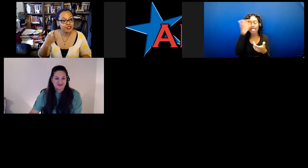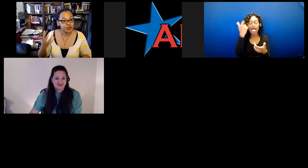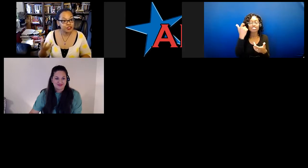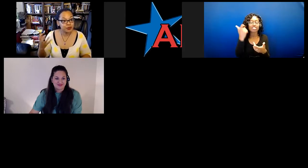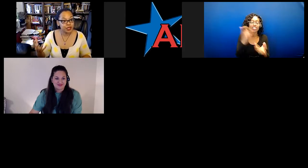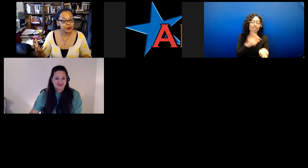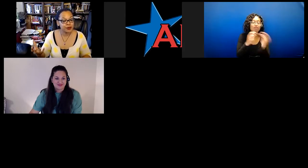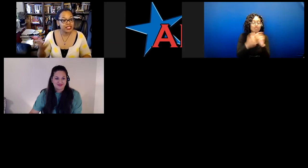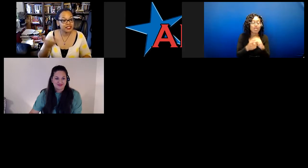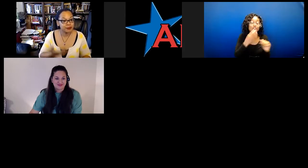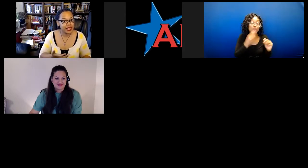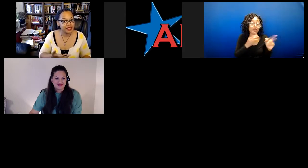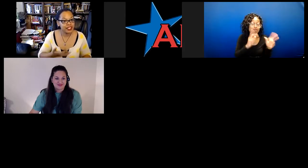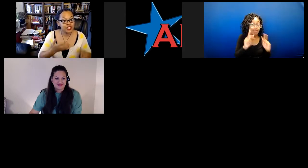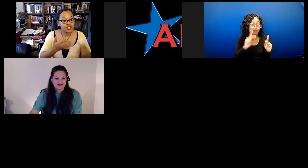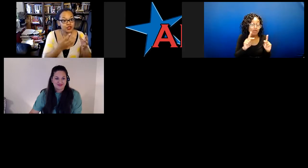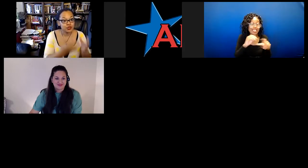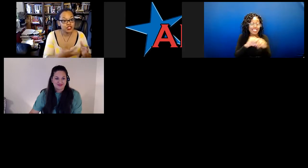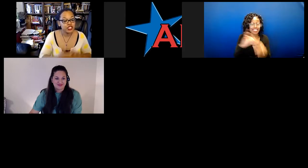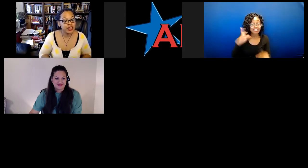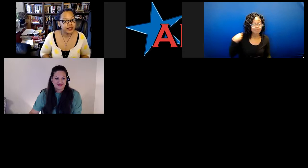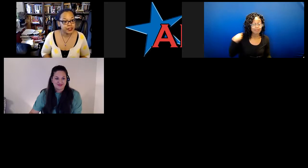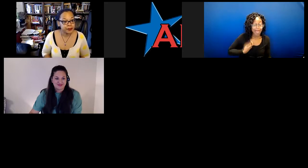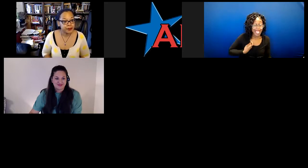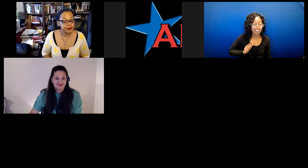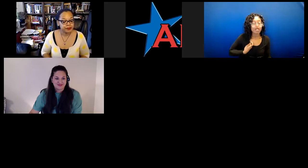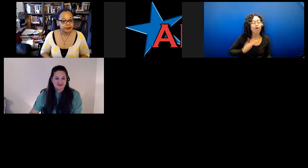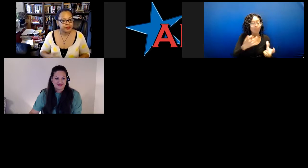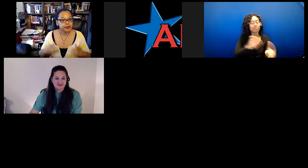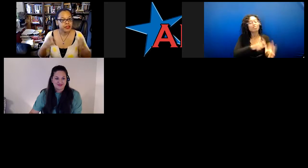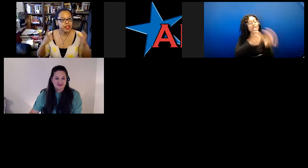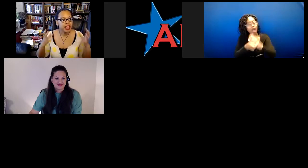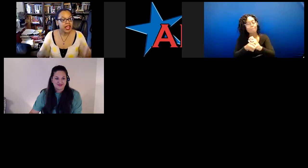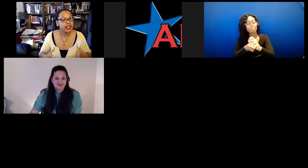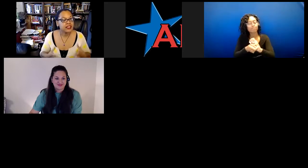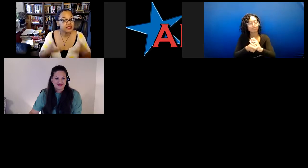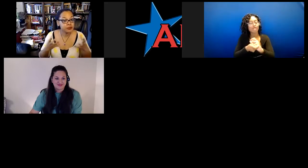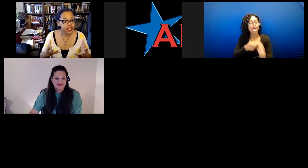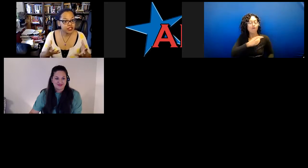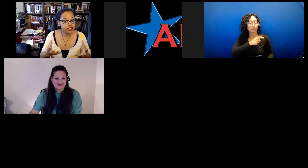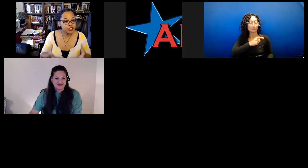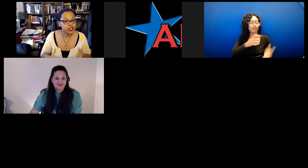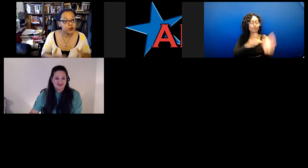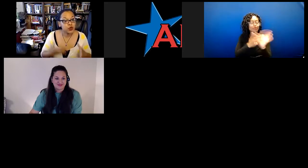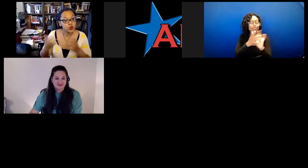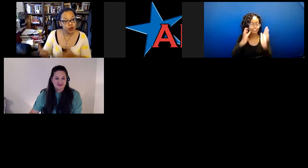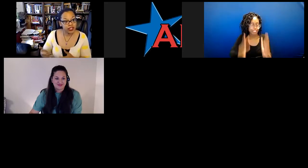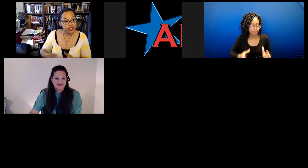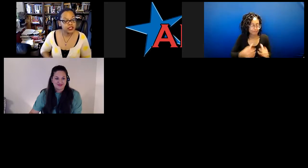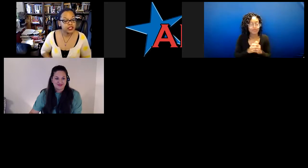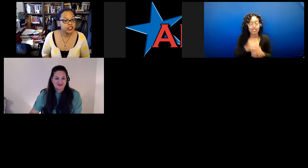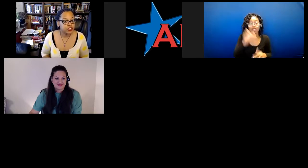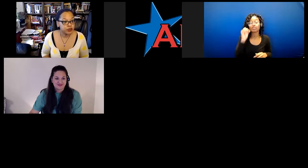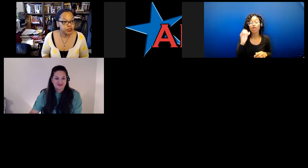Jewish people in Spain to Christianity. as the Spaniards